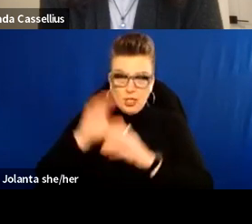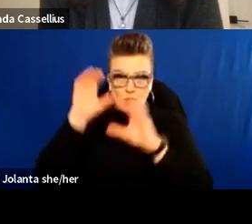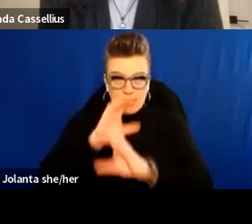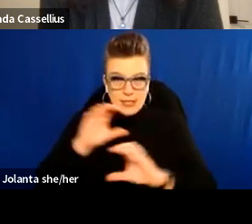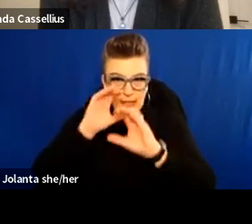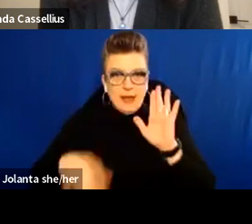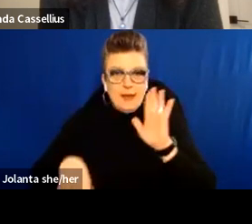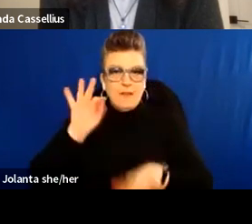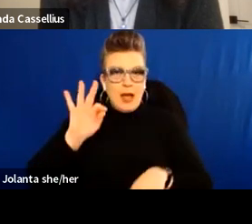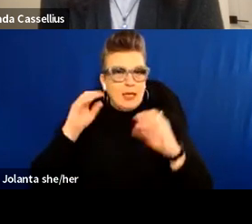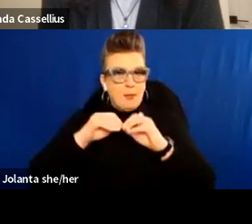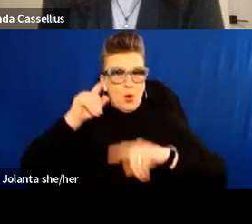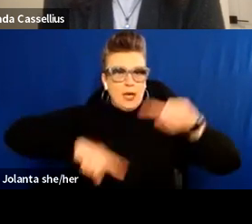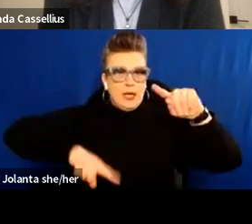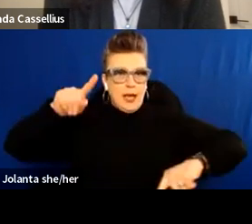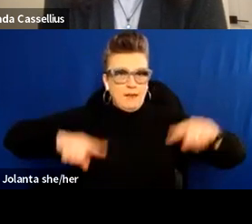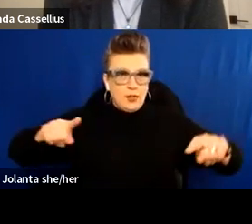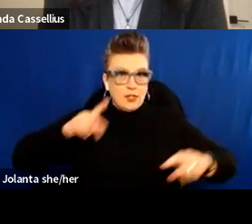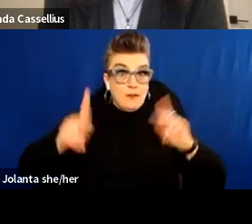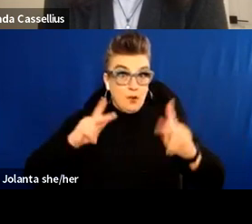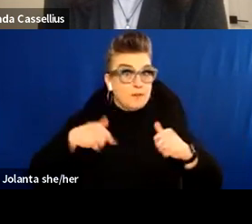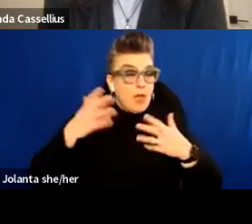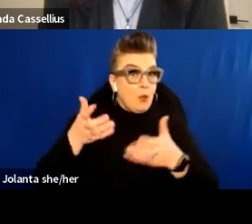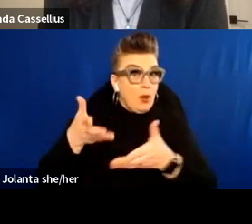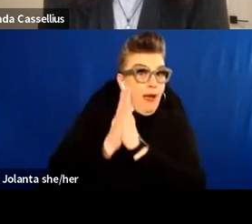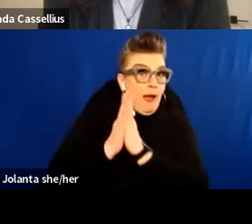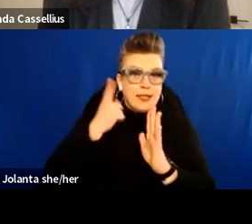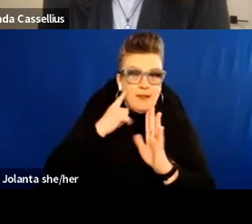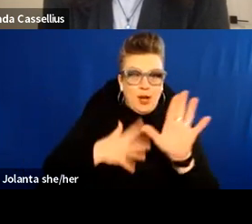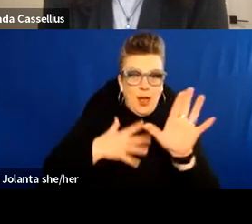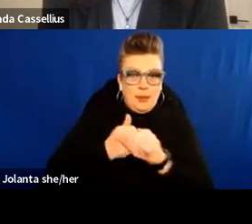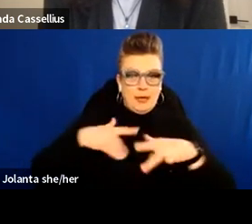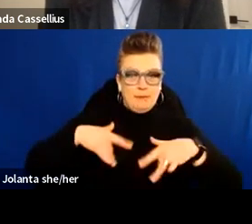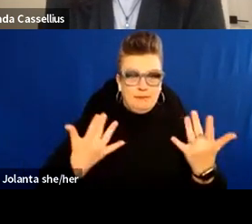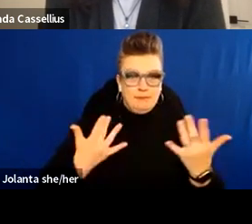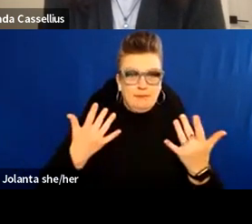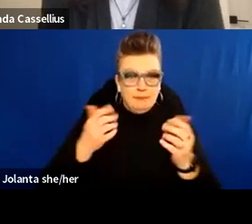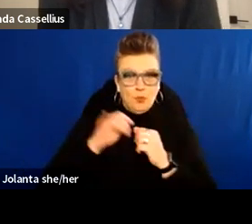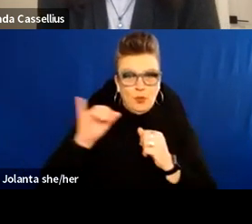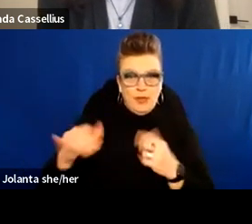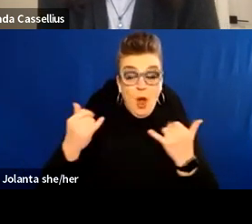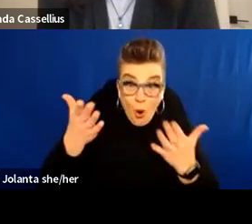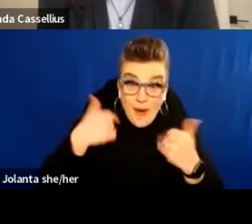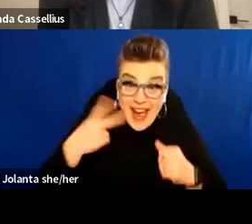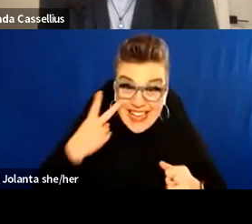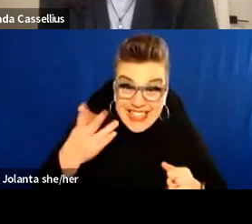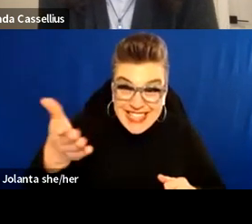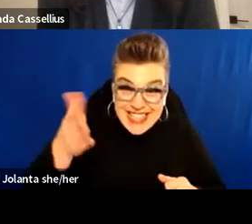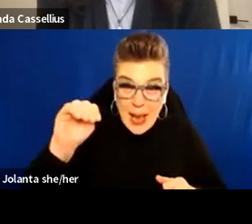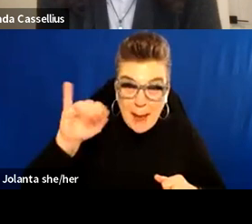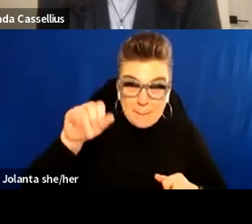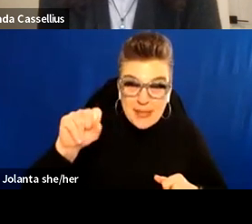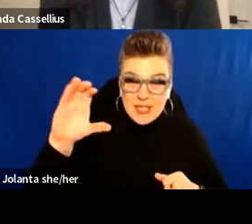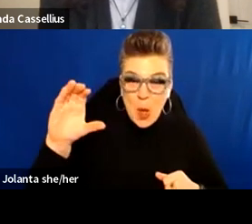more diverse candidates i will get you an update on where she's at with that and oh i see i see ms coakley rice